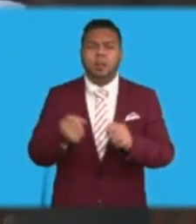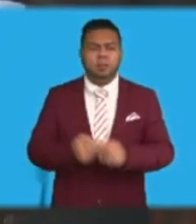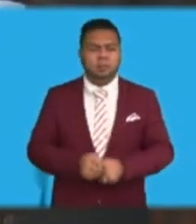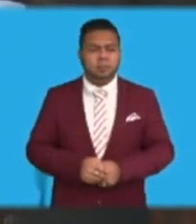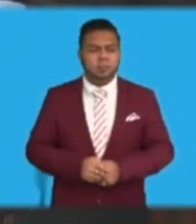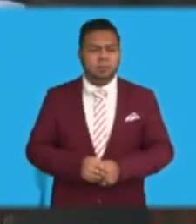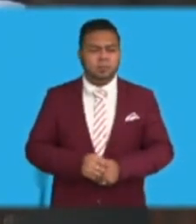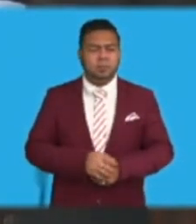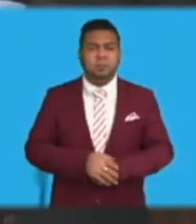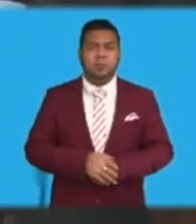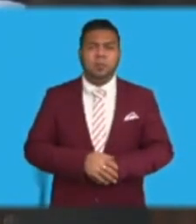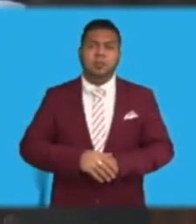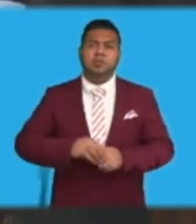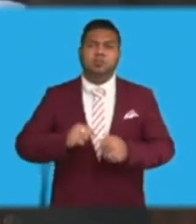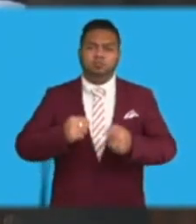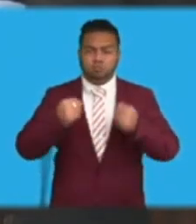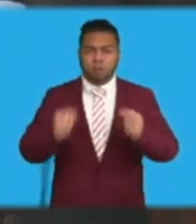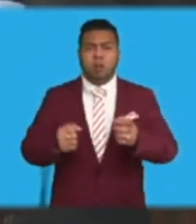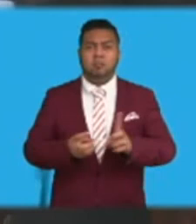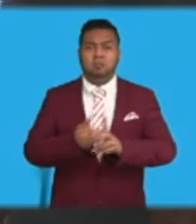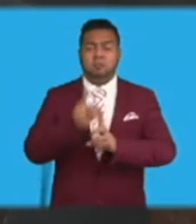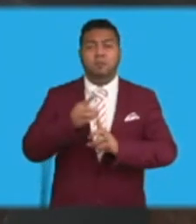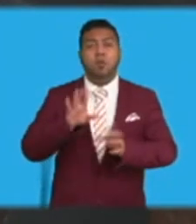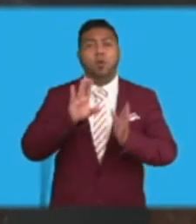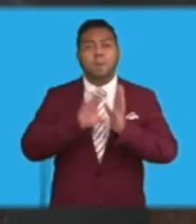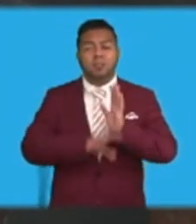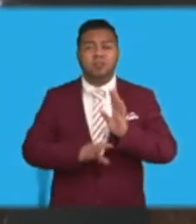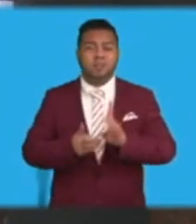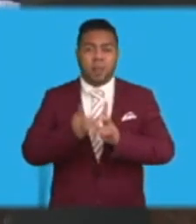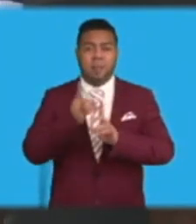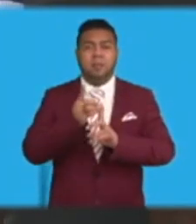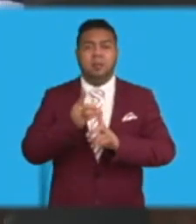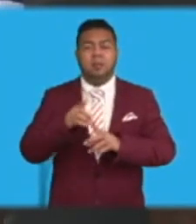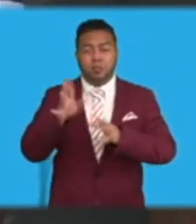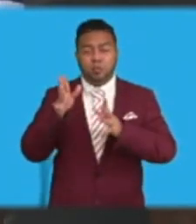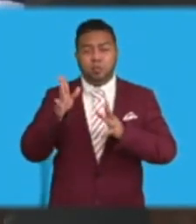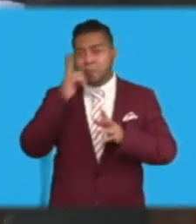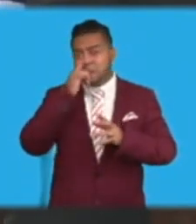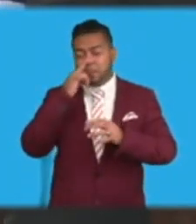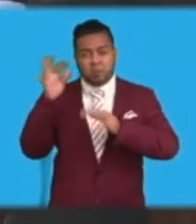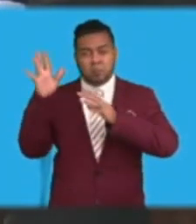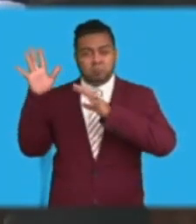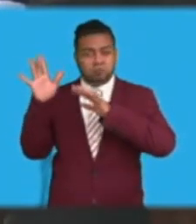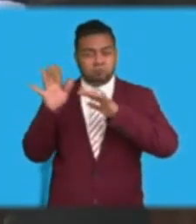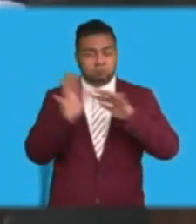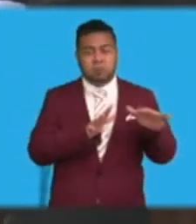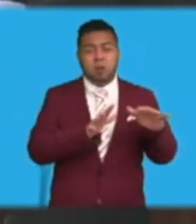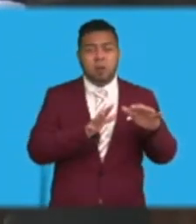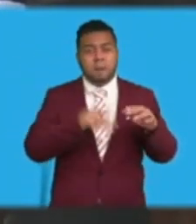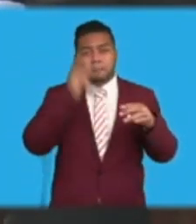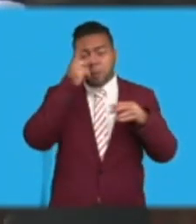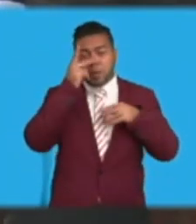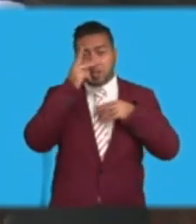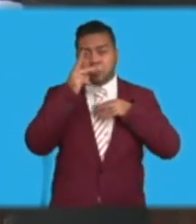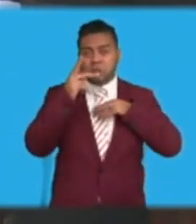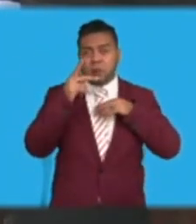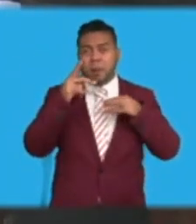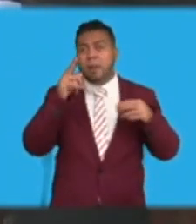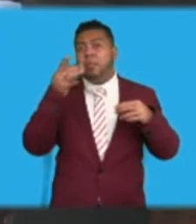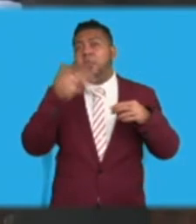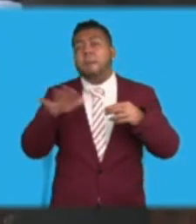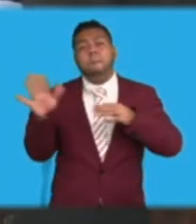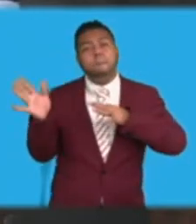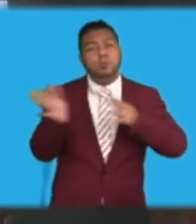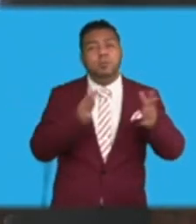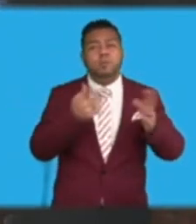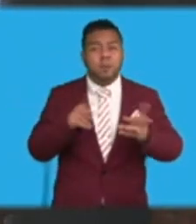commercial development and urbanization. Due to urban drift and increasing population, particularly within urban towns in